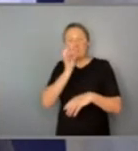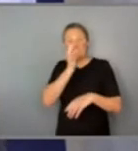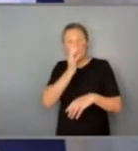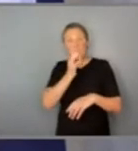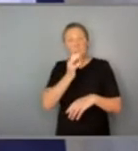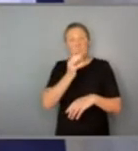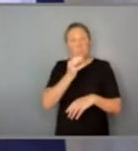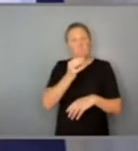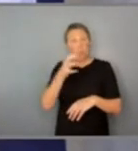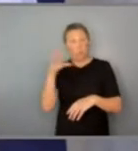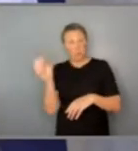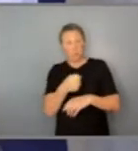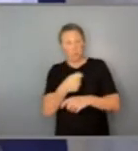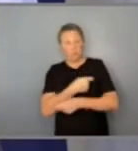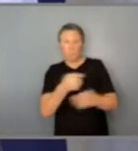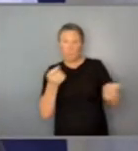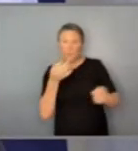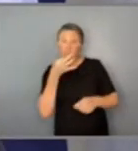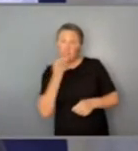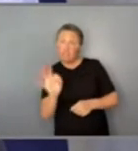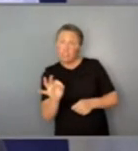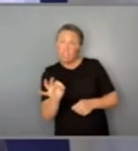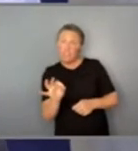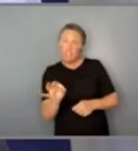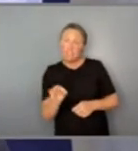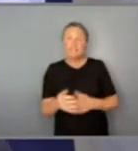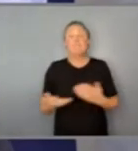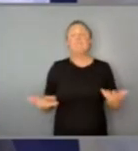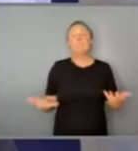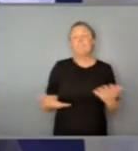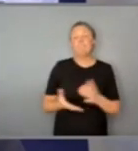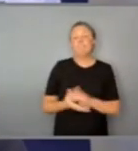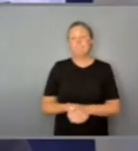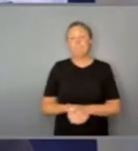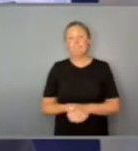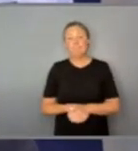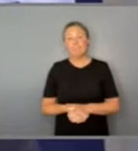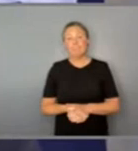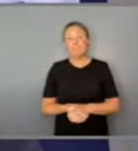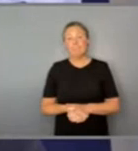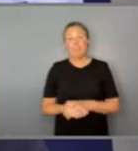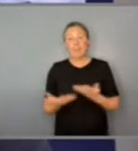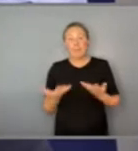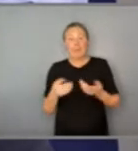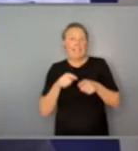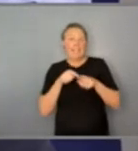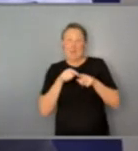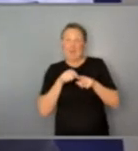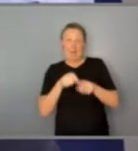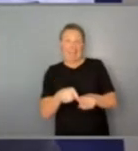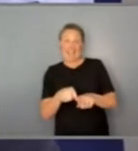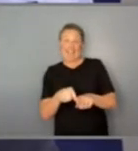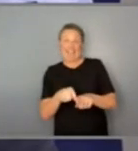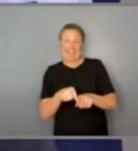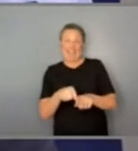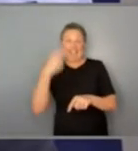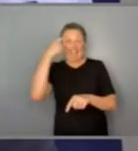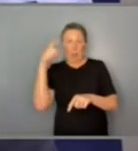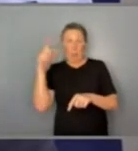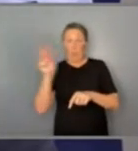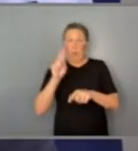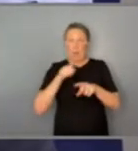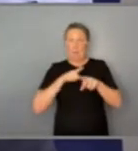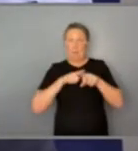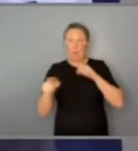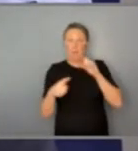and Paul, Professor Kelly, you may want to comment on this as well. It's a matter of where we prioritise that. And so we've already